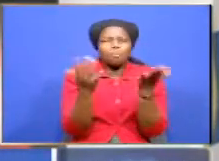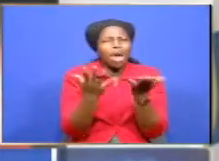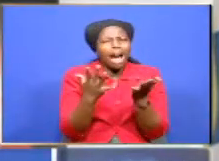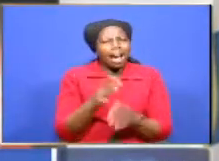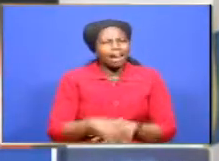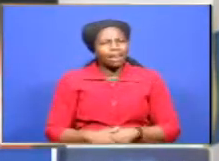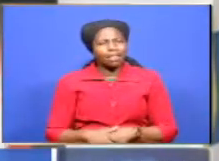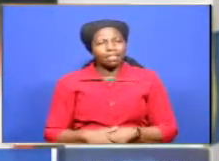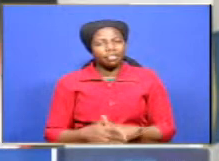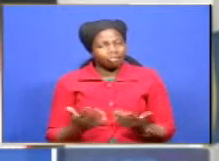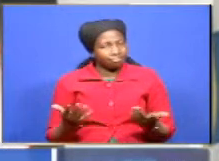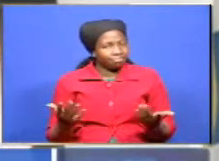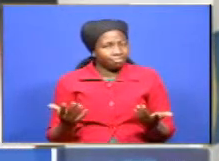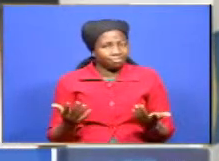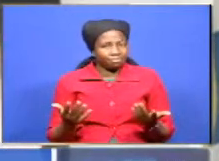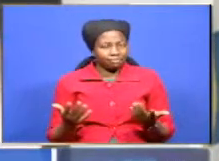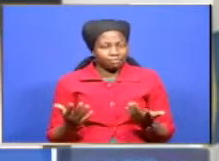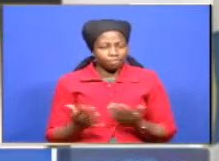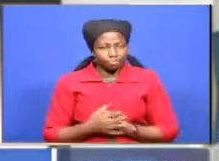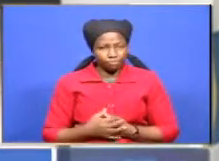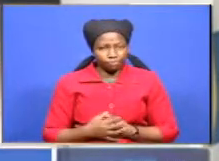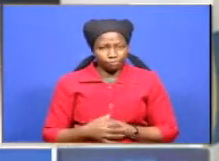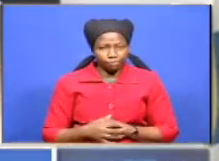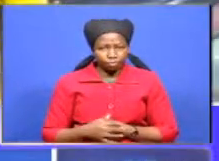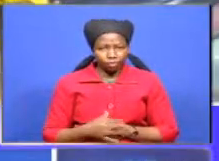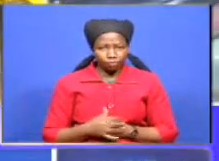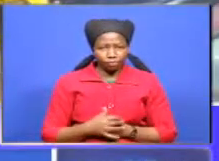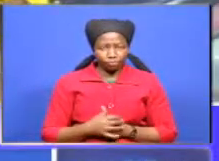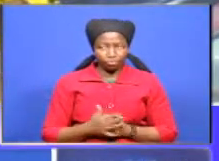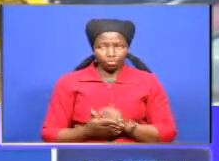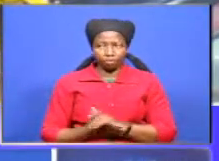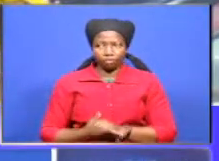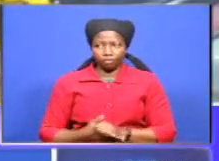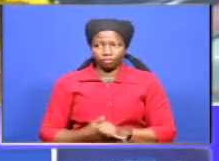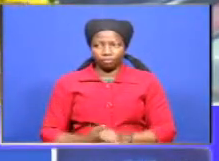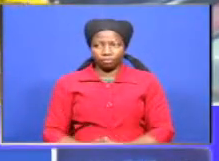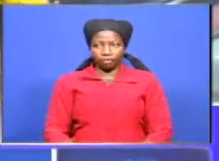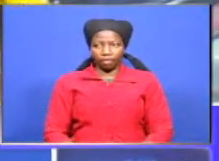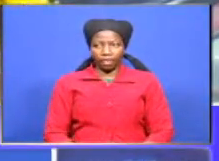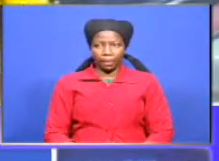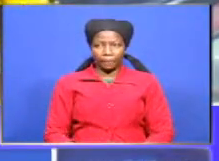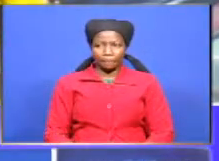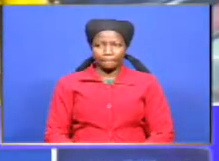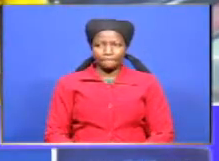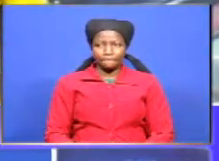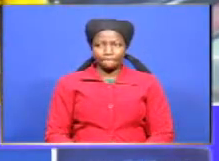What is wrong with us? Someone has moved.